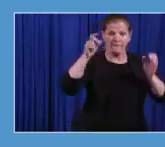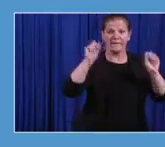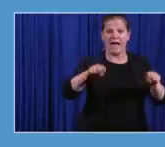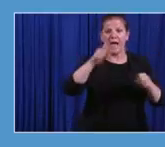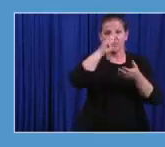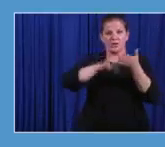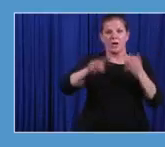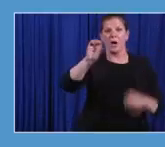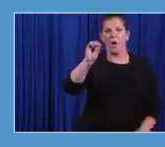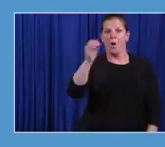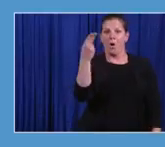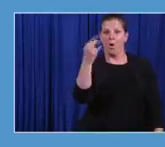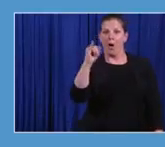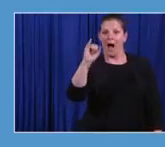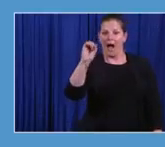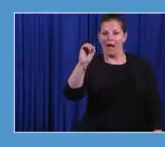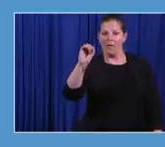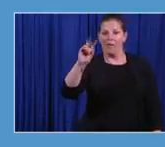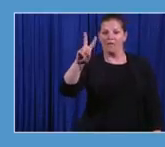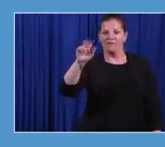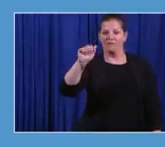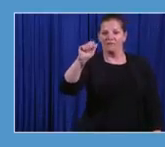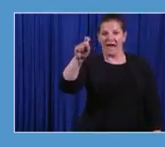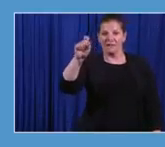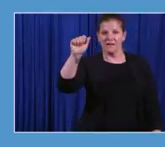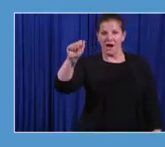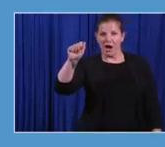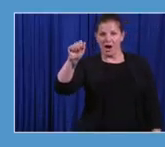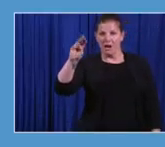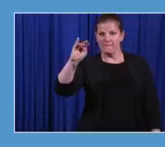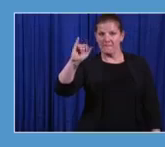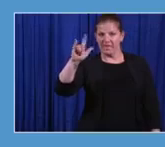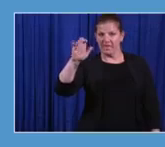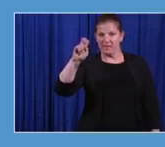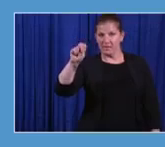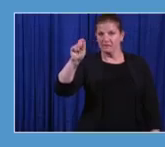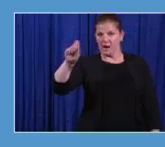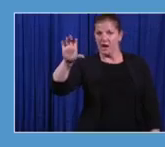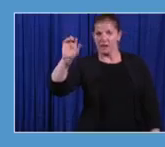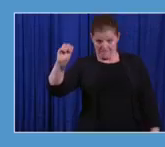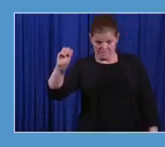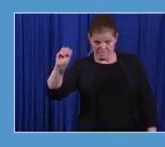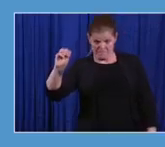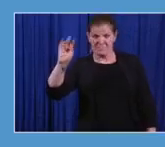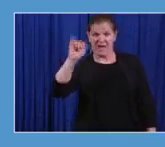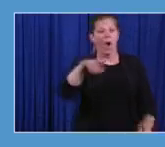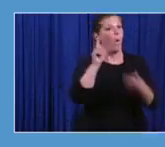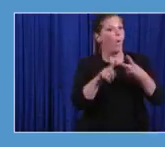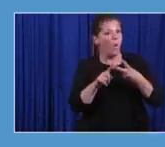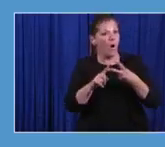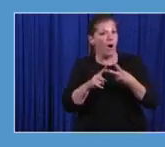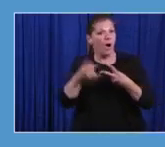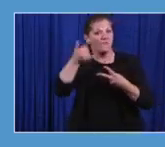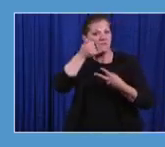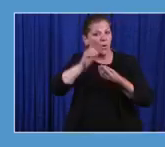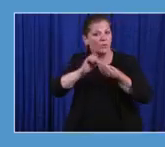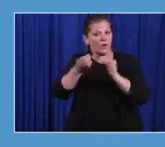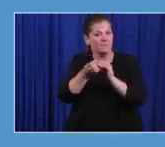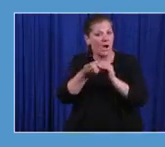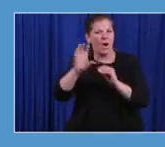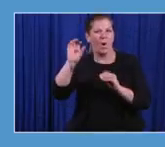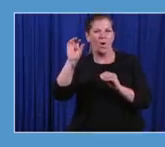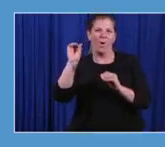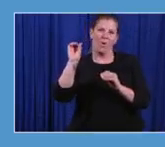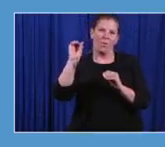ohiovaxamillion.com. That's ohiovaxamillion.com. Or you can call the Ohio Department of Health call center. And